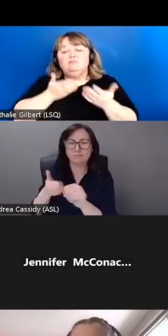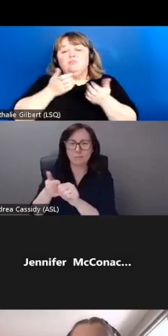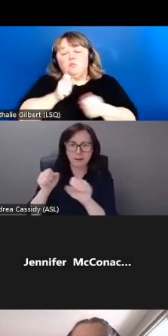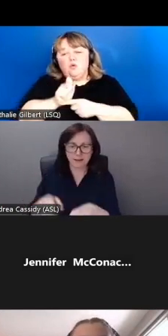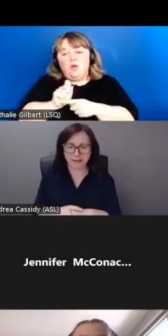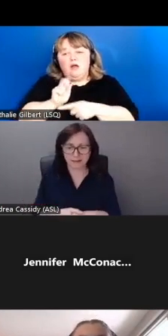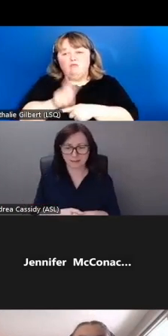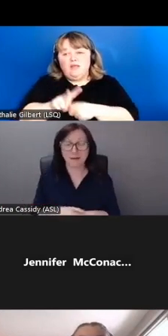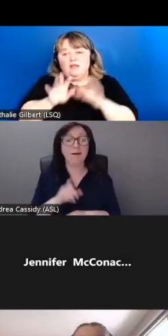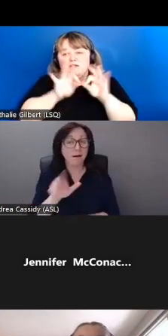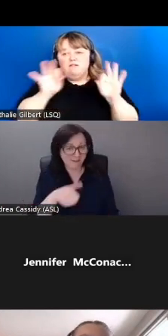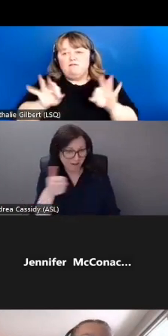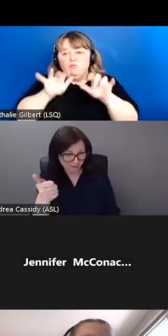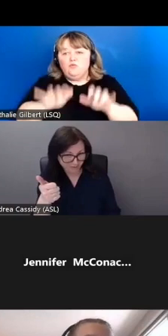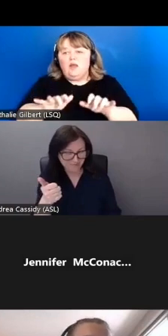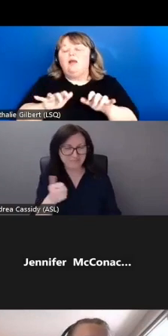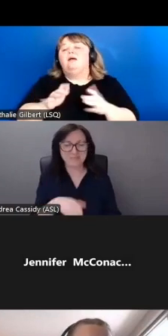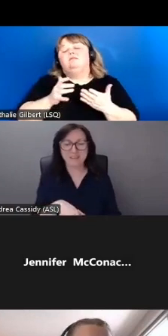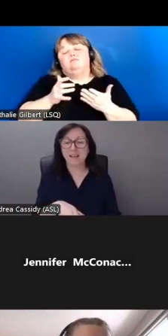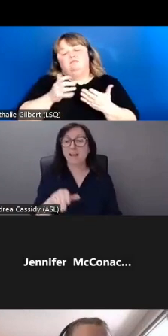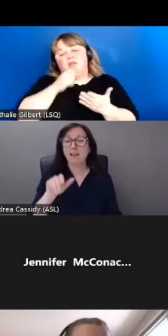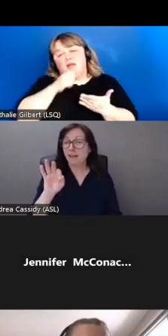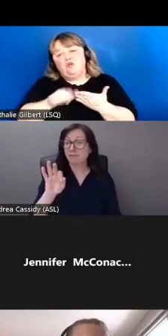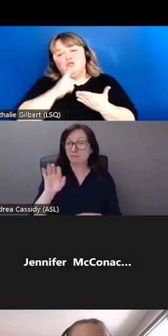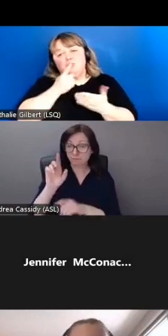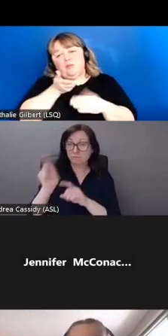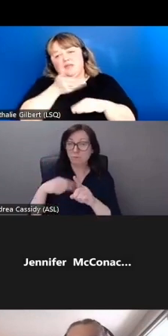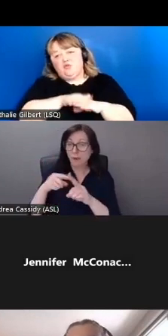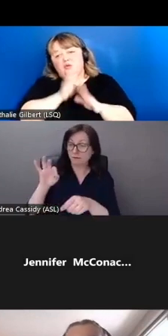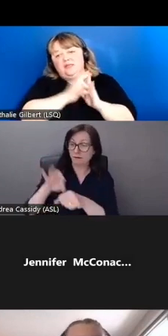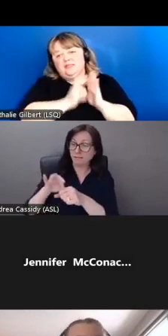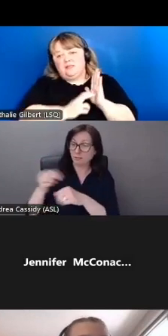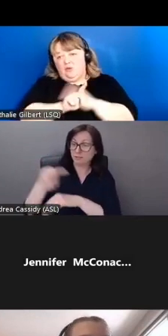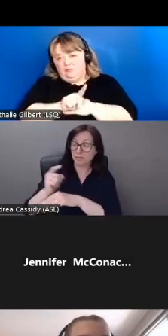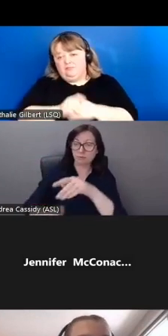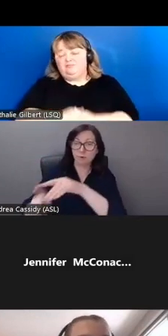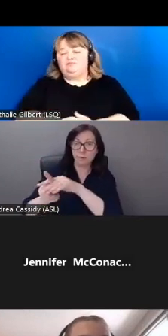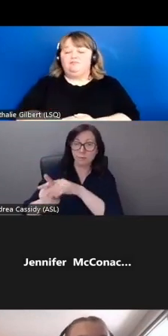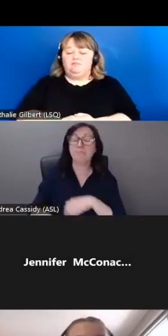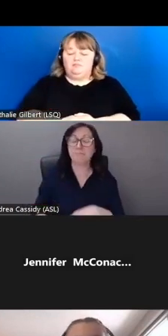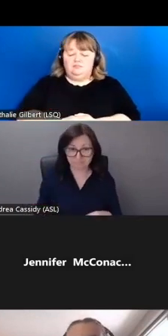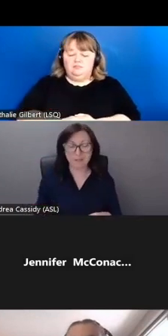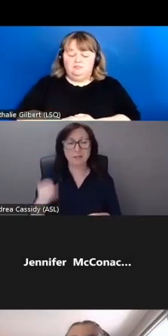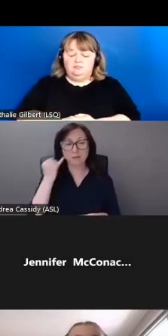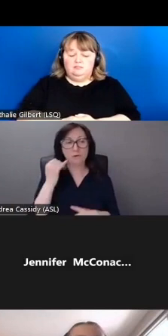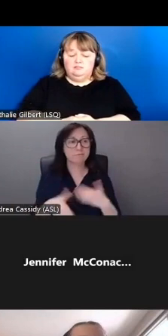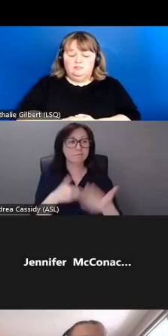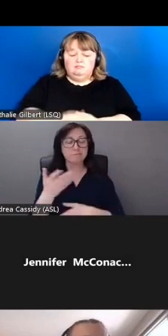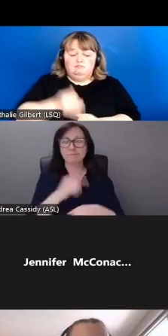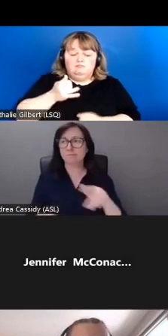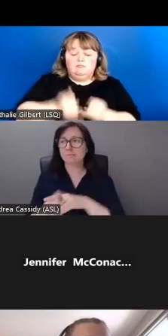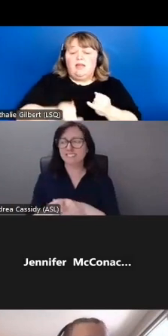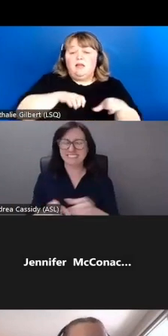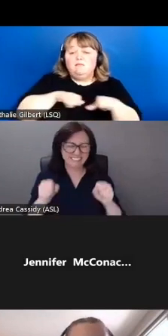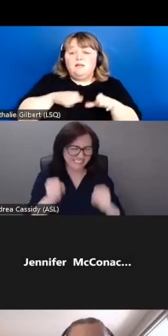as well, and that is when you go to the polls. So if it comes election day and you said, oh, shoot,